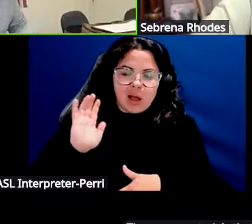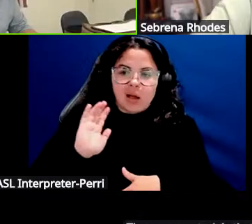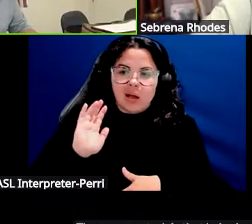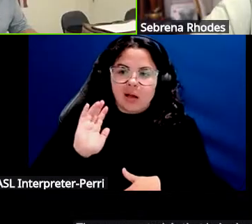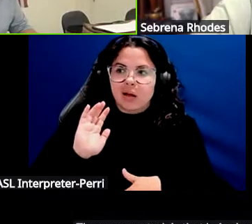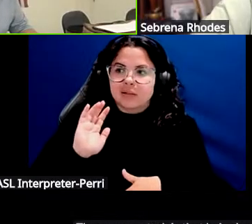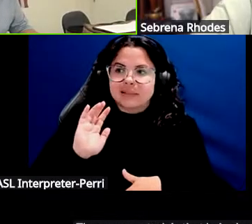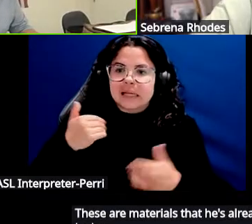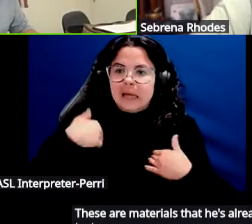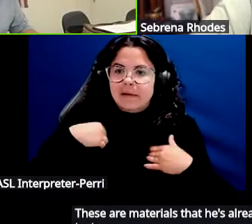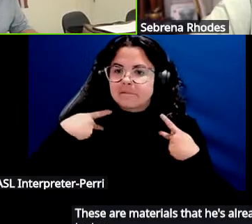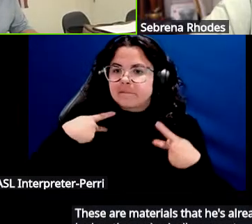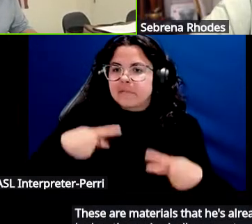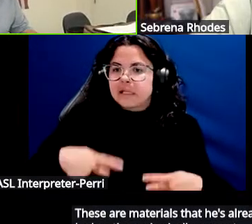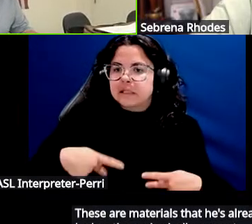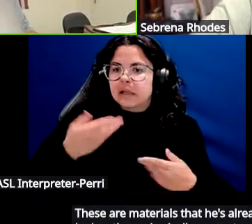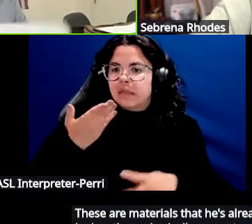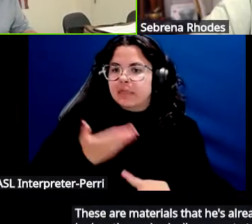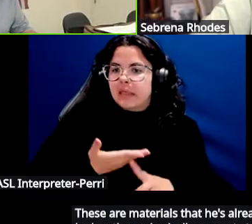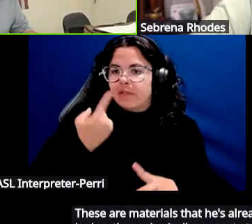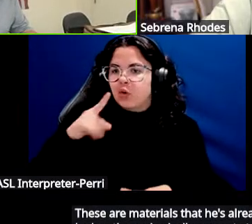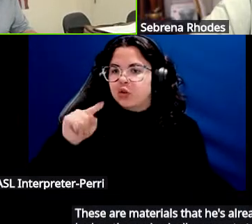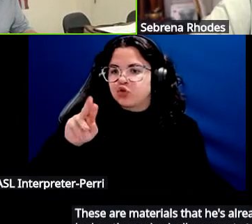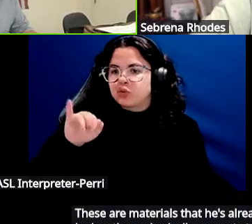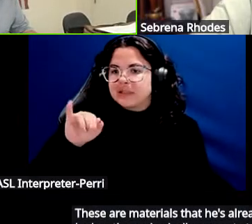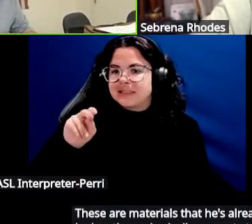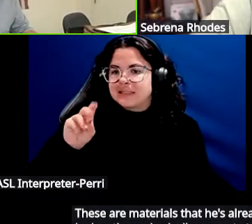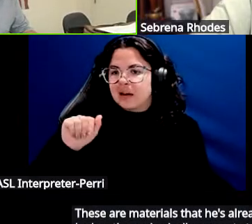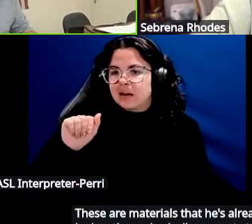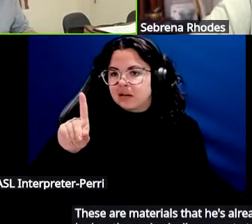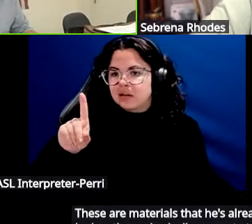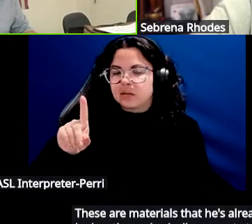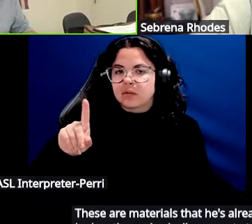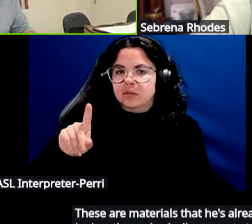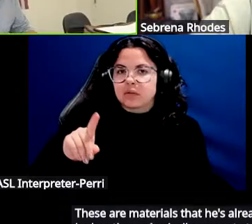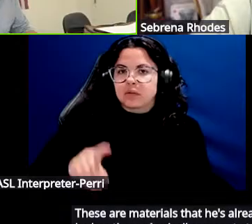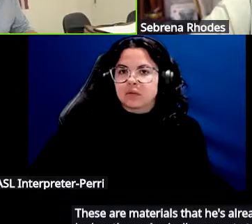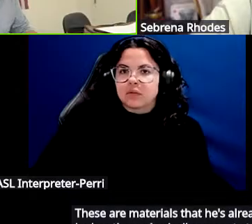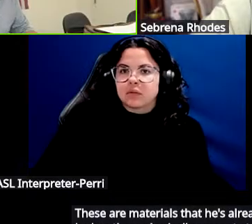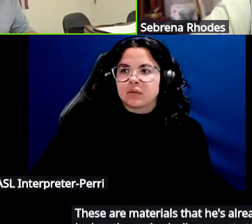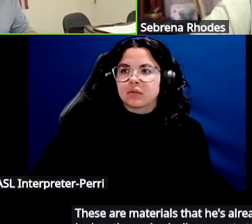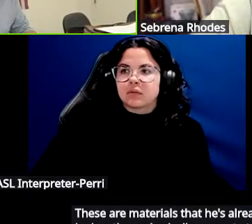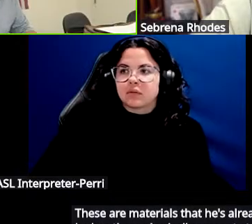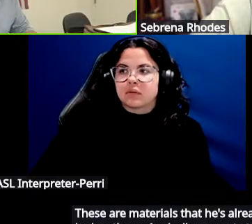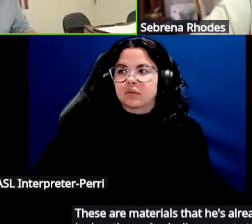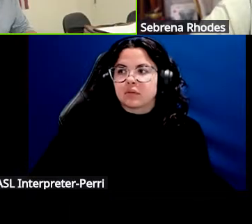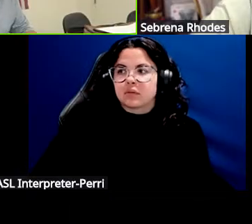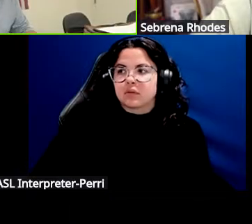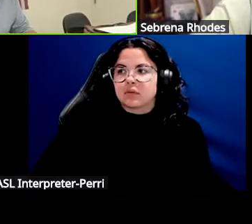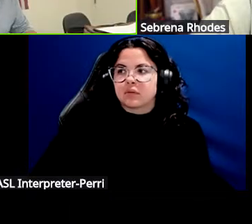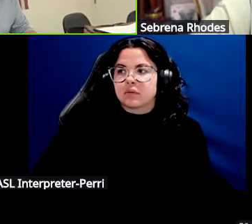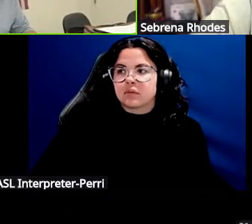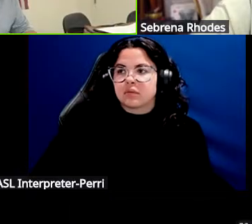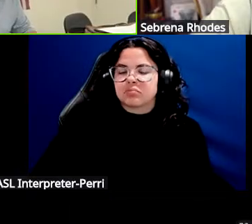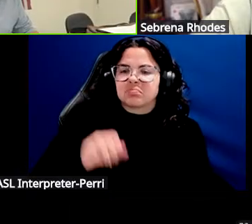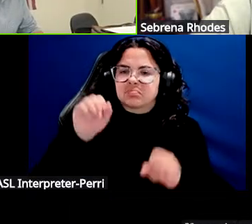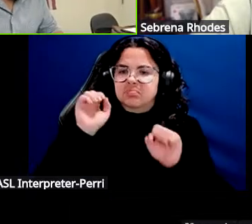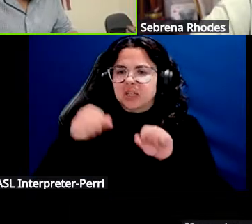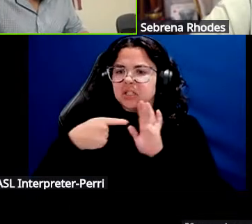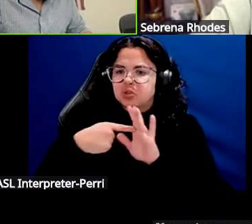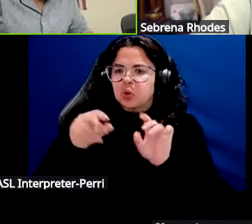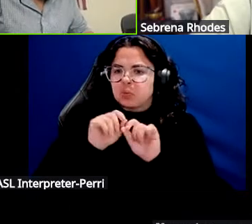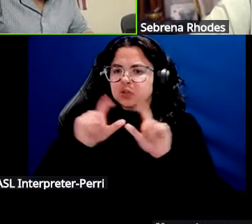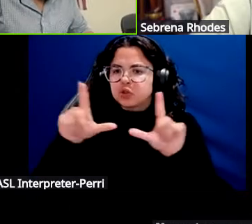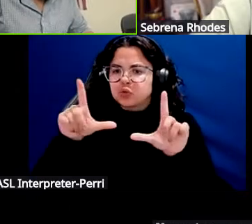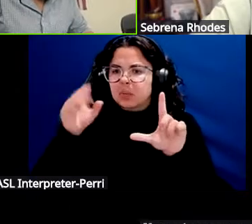them physically present at the Trinidad presentation last week. If you give me a moment, I can share my screen with